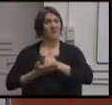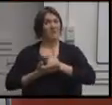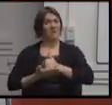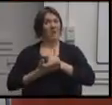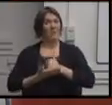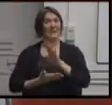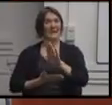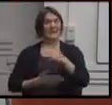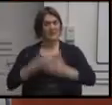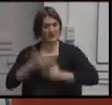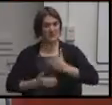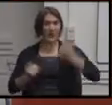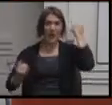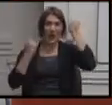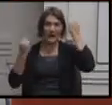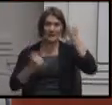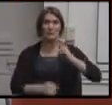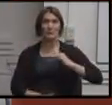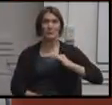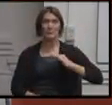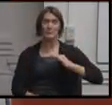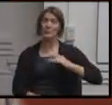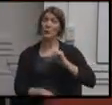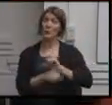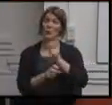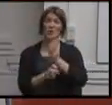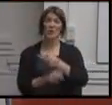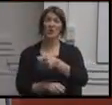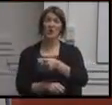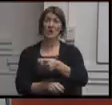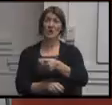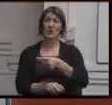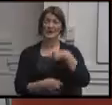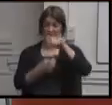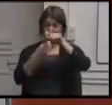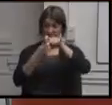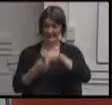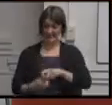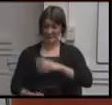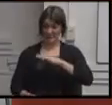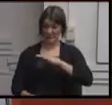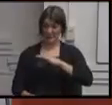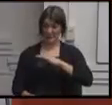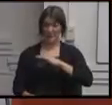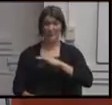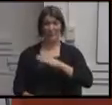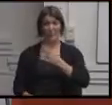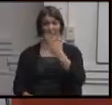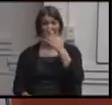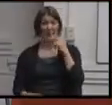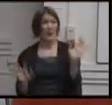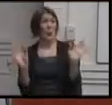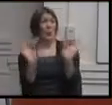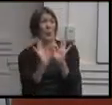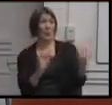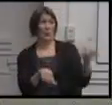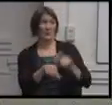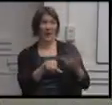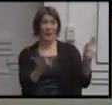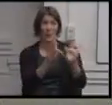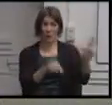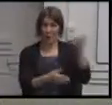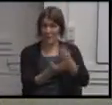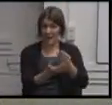and his feet on the ground working with the details of what we've been able to accomplish as a committee. Yeah. On